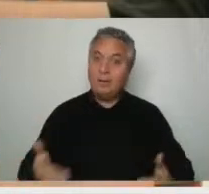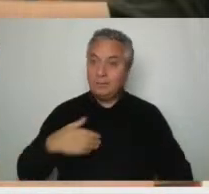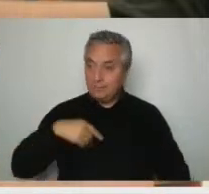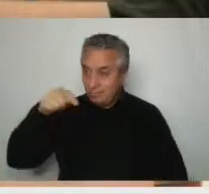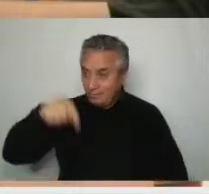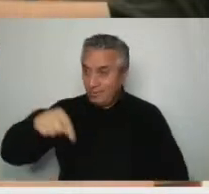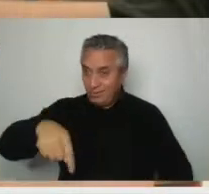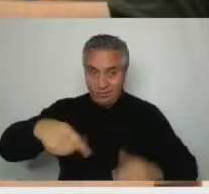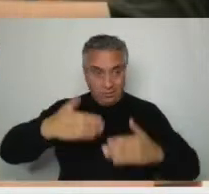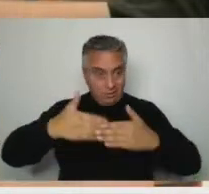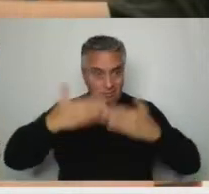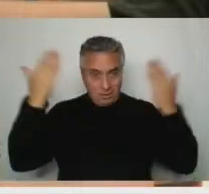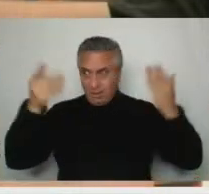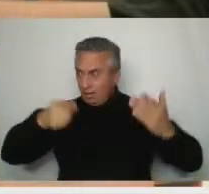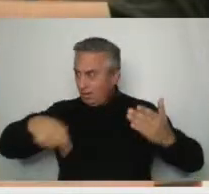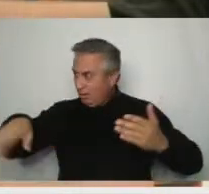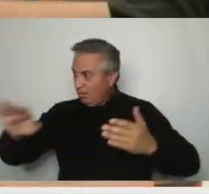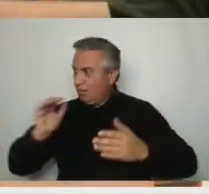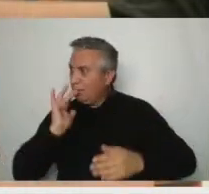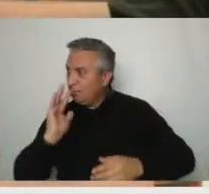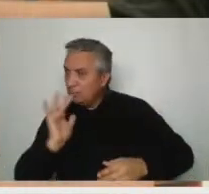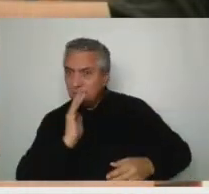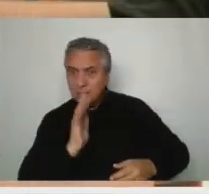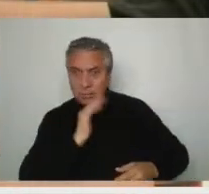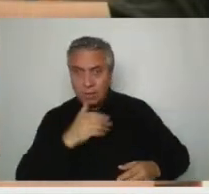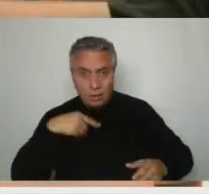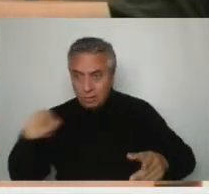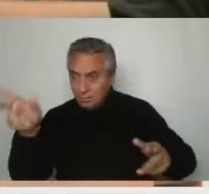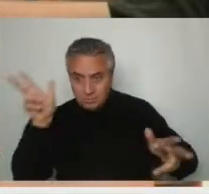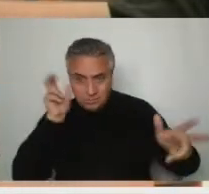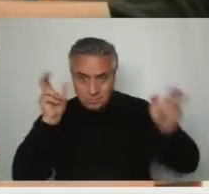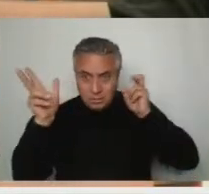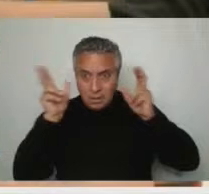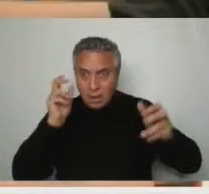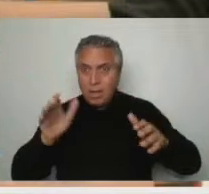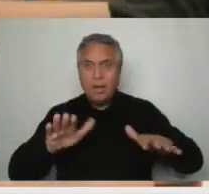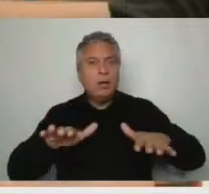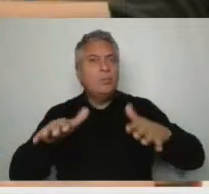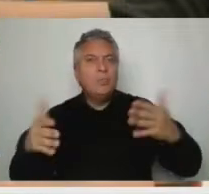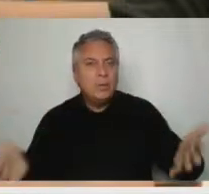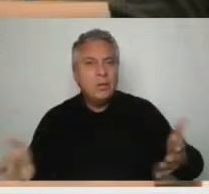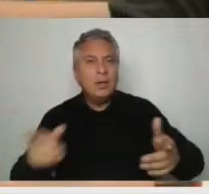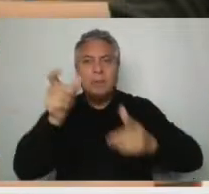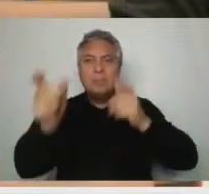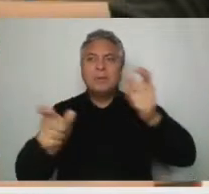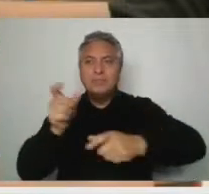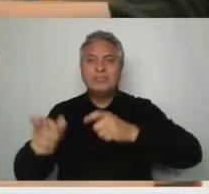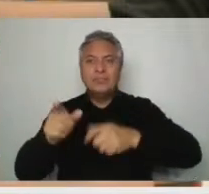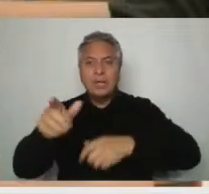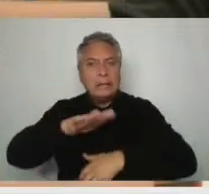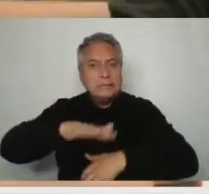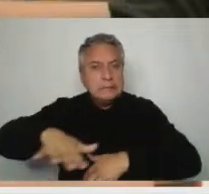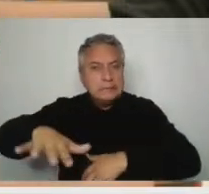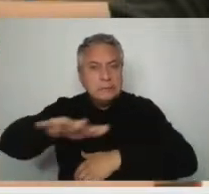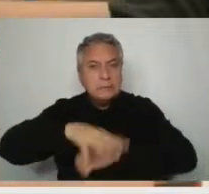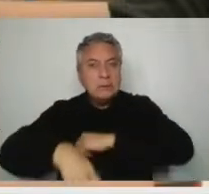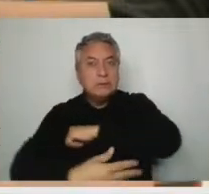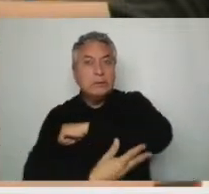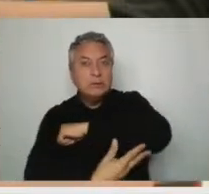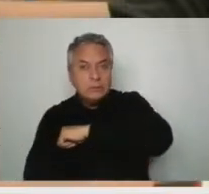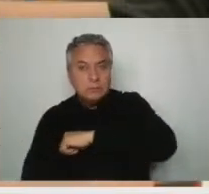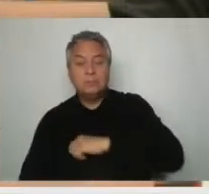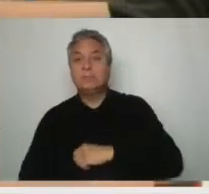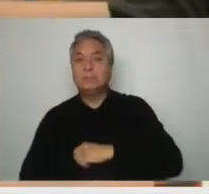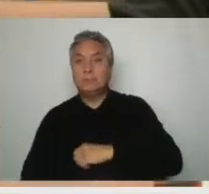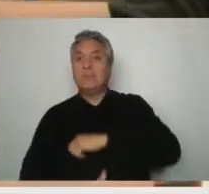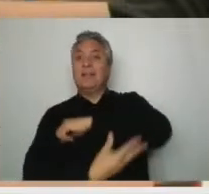not what we call health status, but I was thinking about how this morning why people who live in